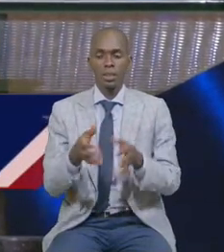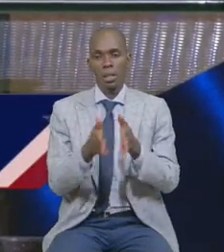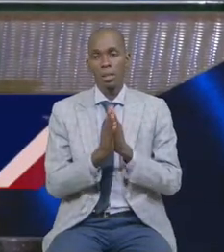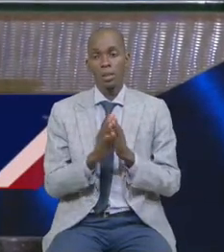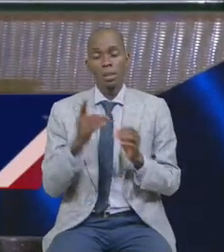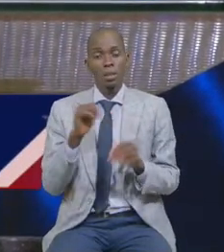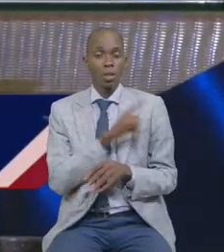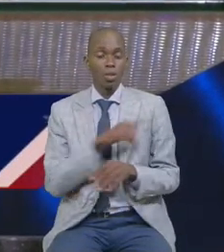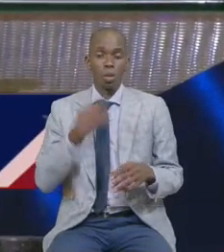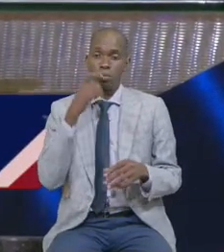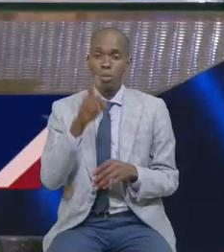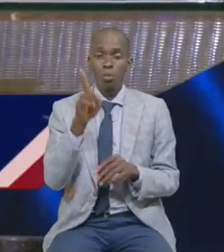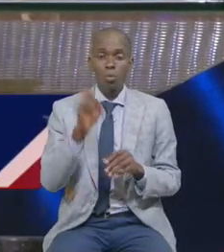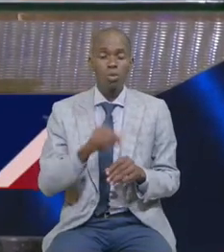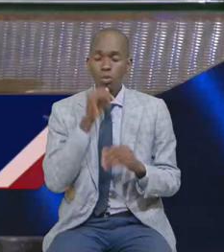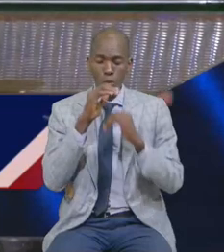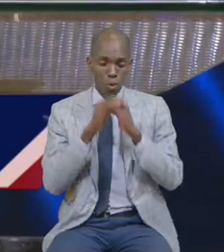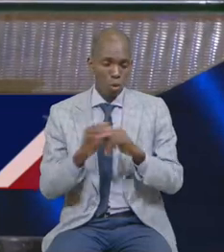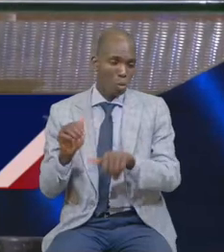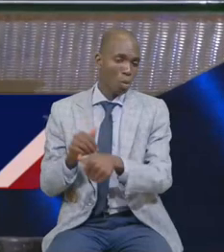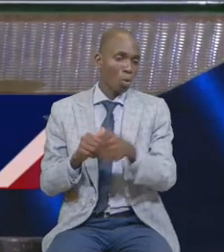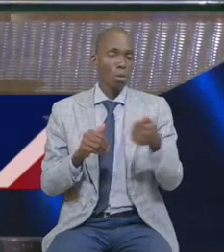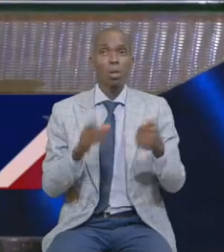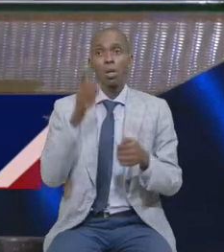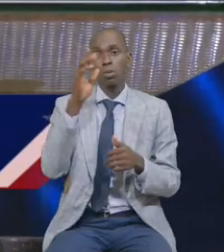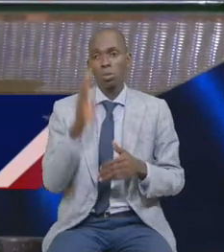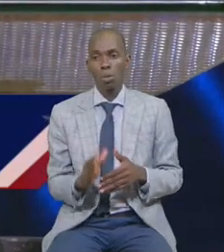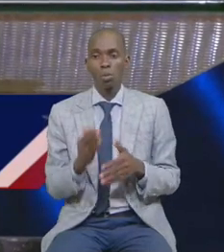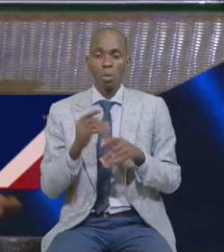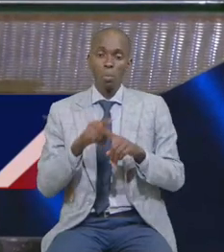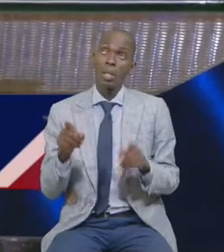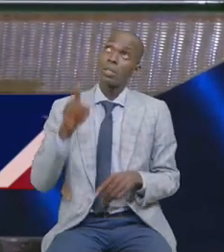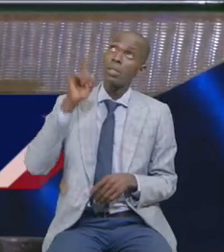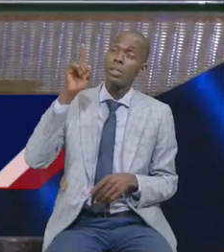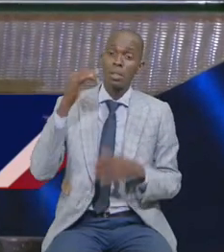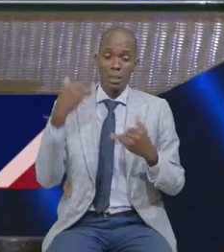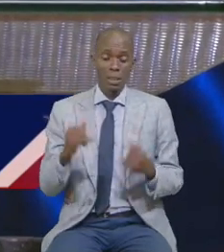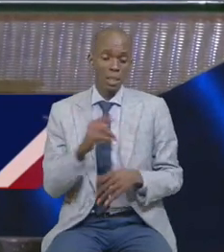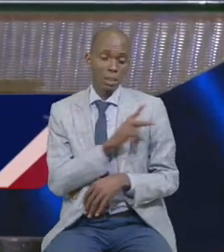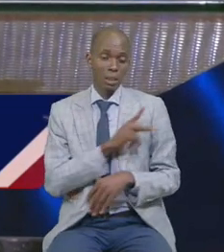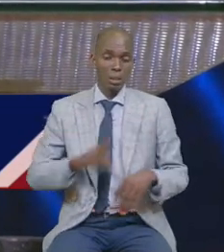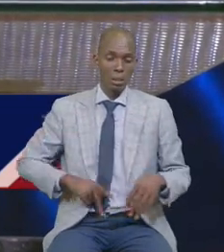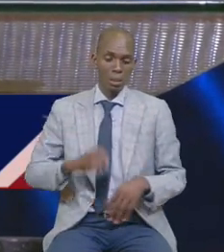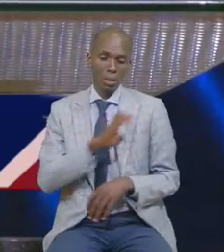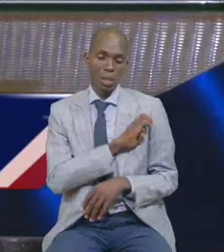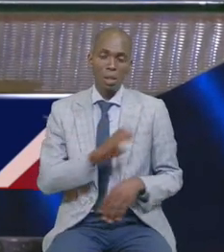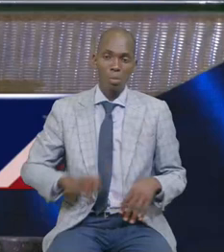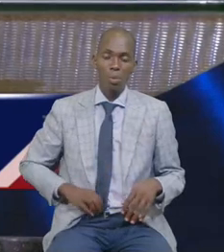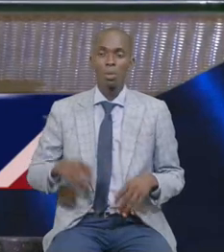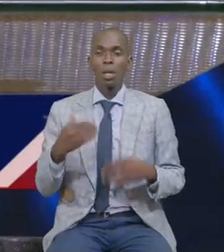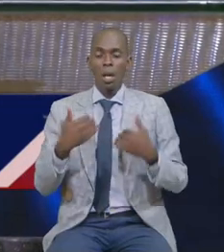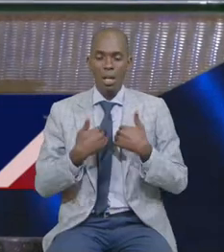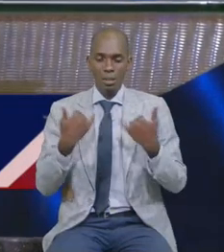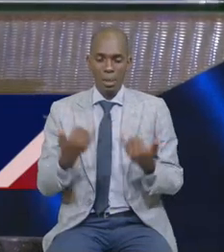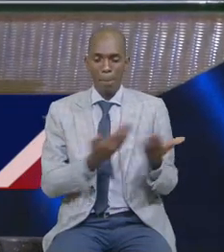god before me and now the man the king the emperor yes three stops an idol